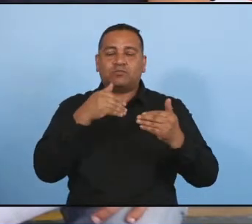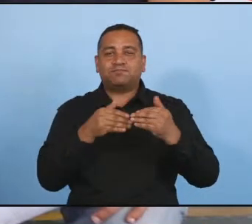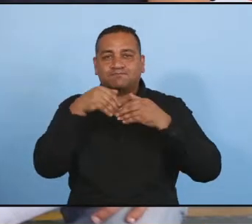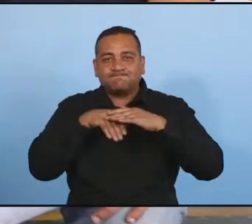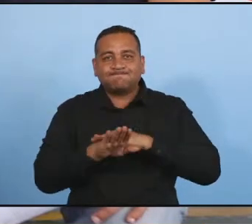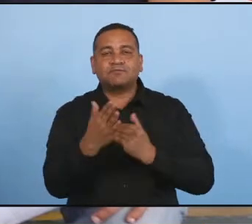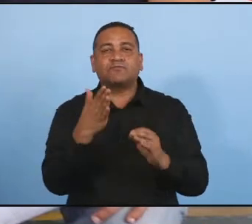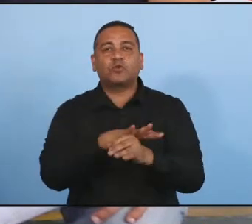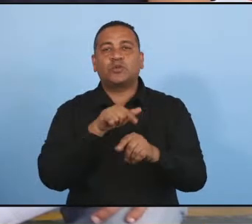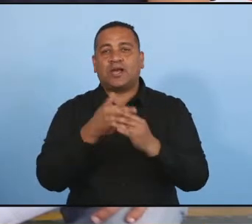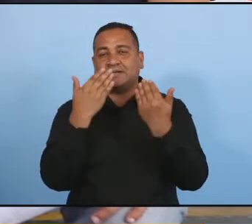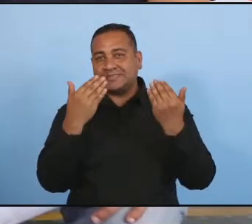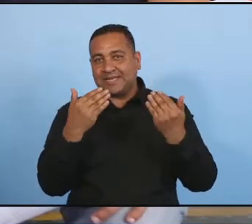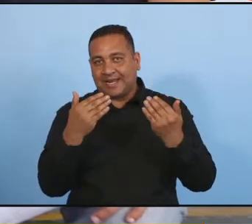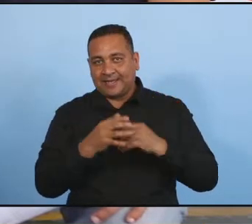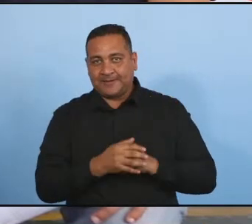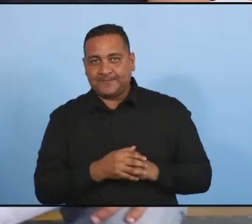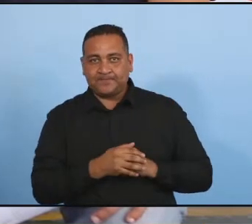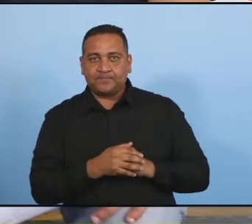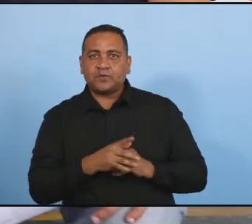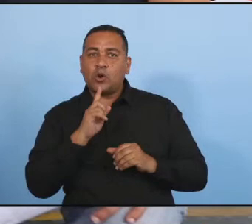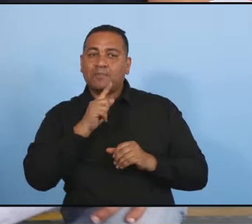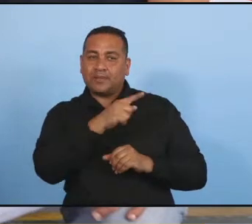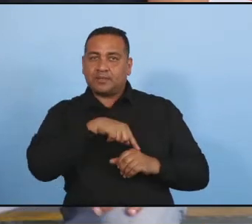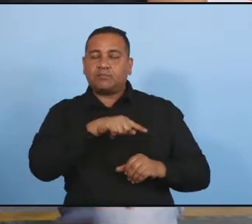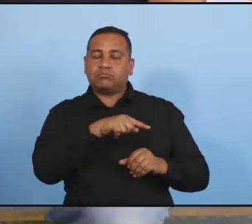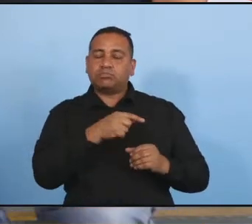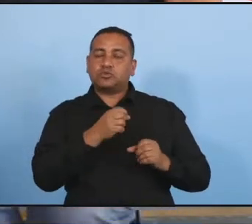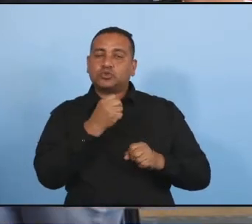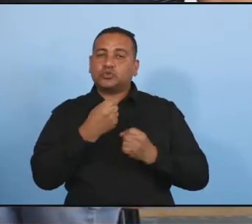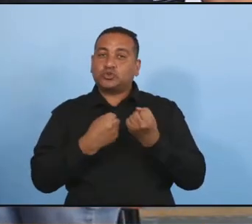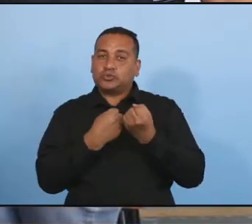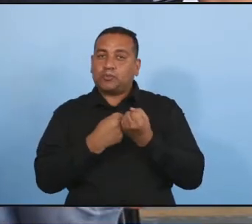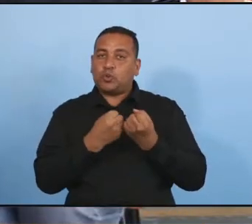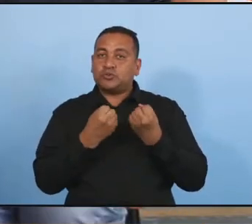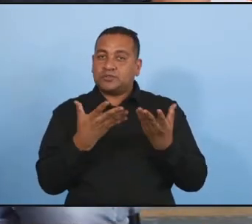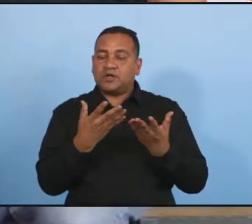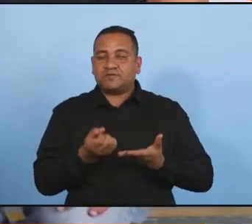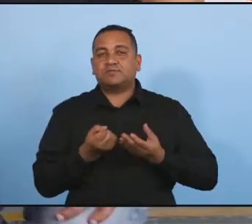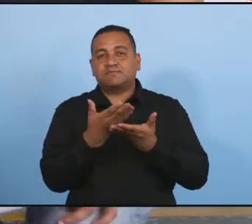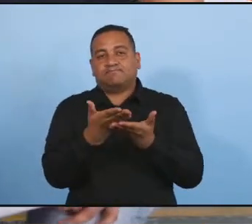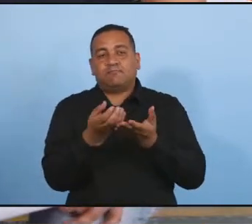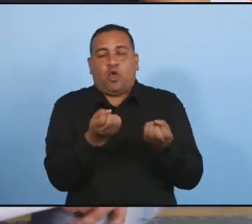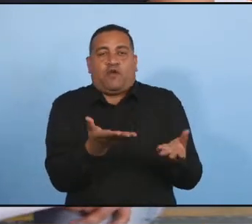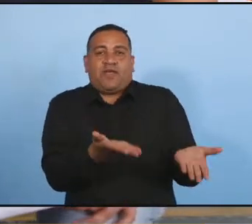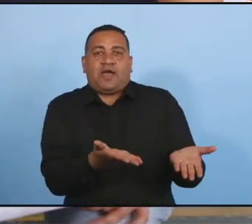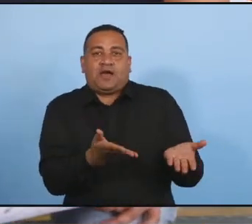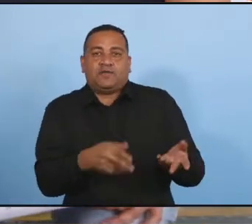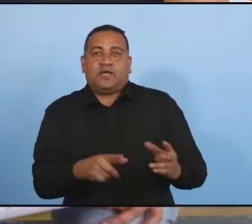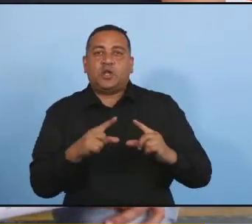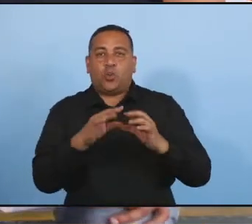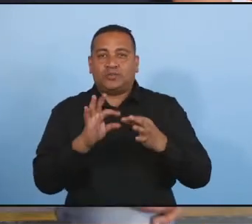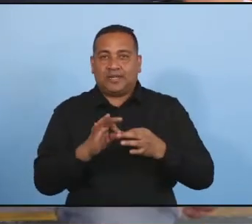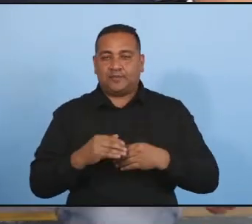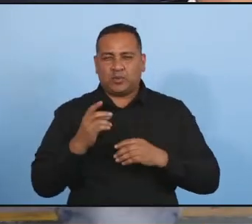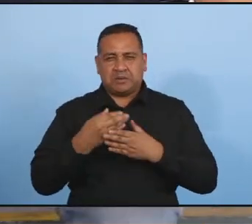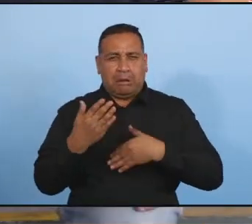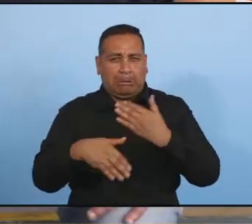assist students to make that decision. Yeah. The more you know, the easier it becomes, I think. Isn't it? Yeah.